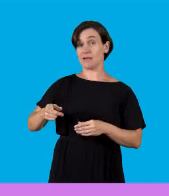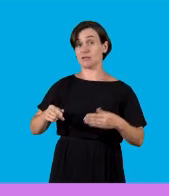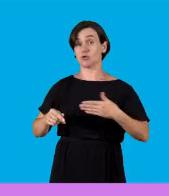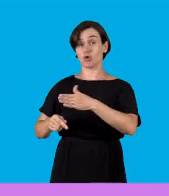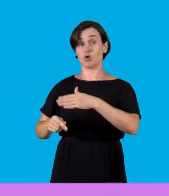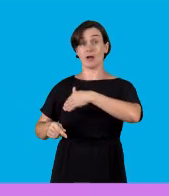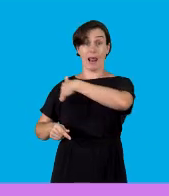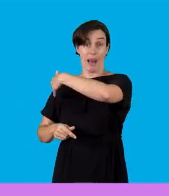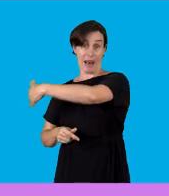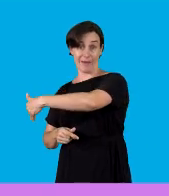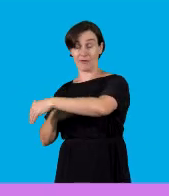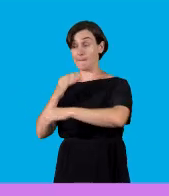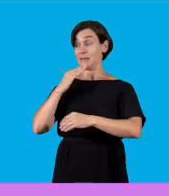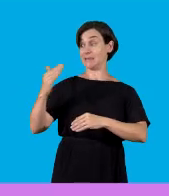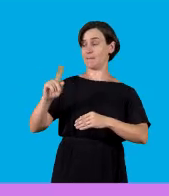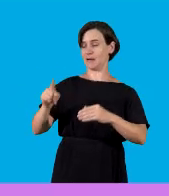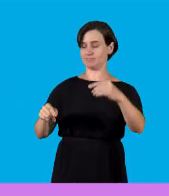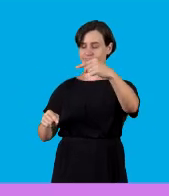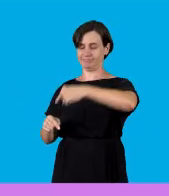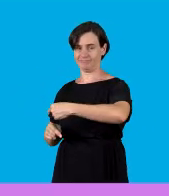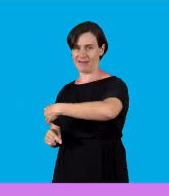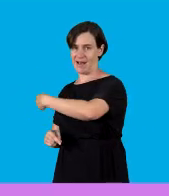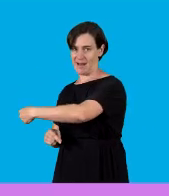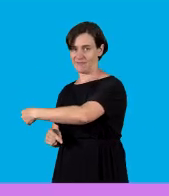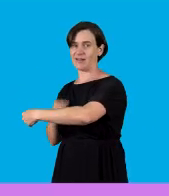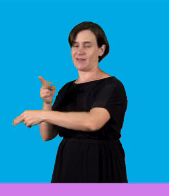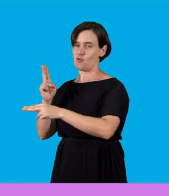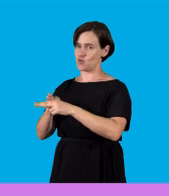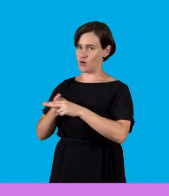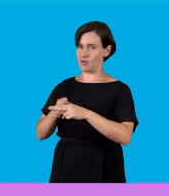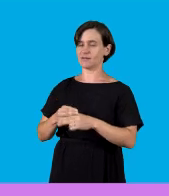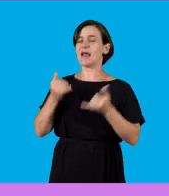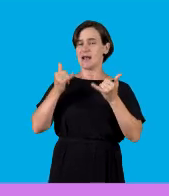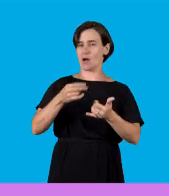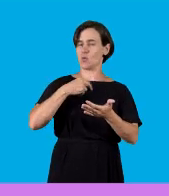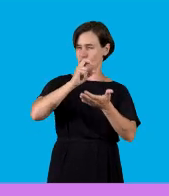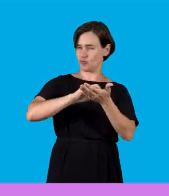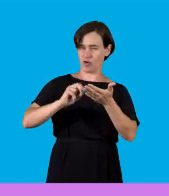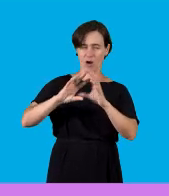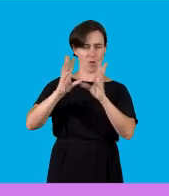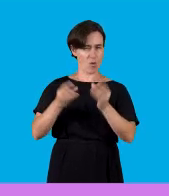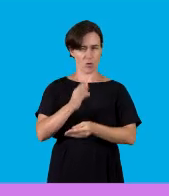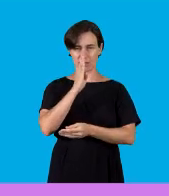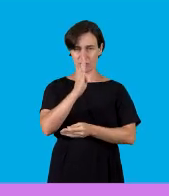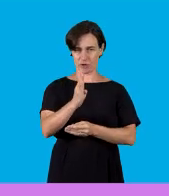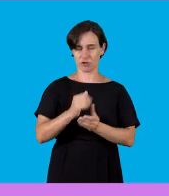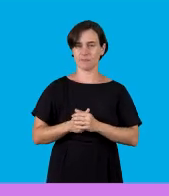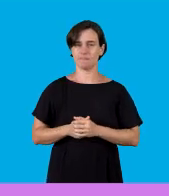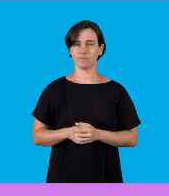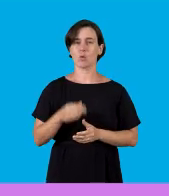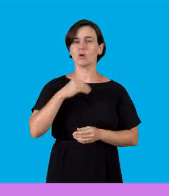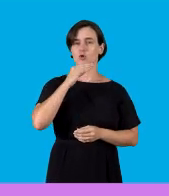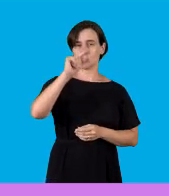now. Then she will see the toilets just straight ahead. So let's write the set of directions. We use point forms to write